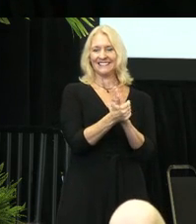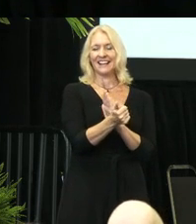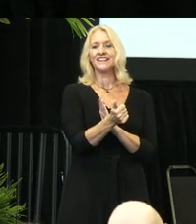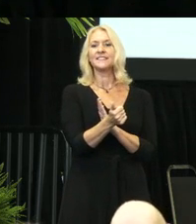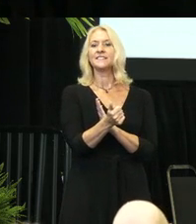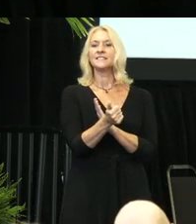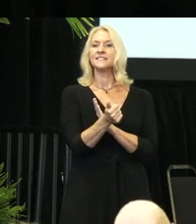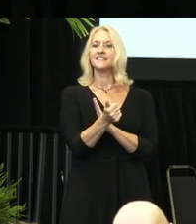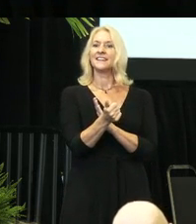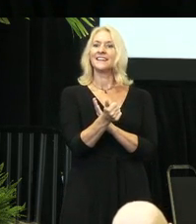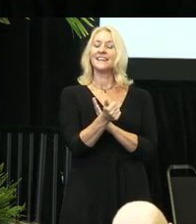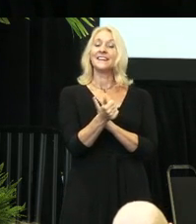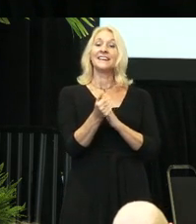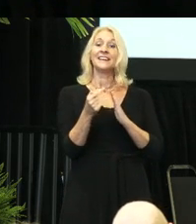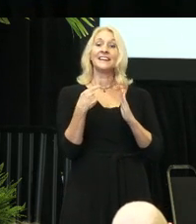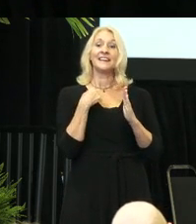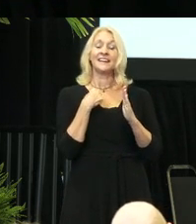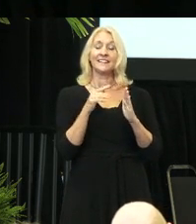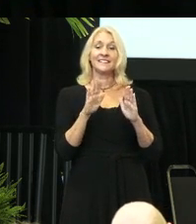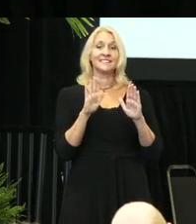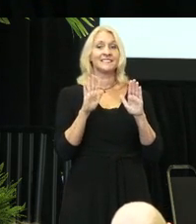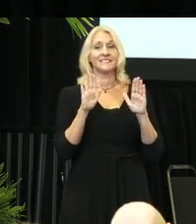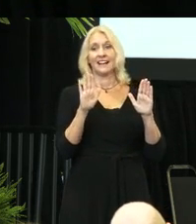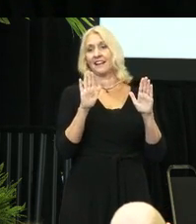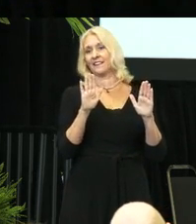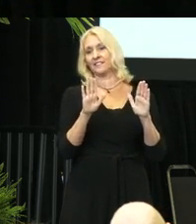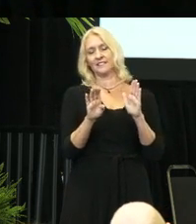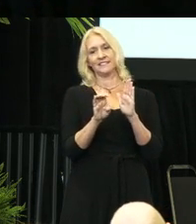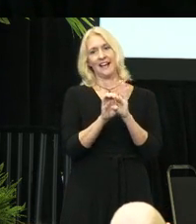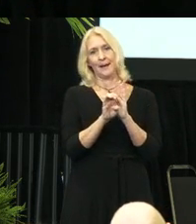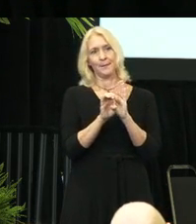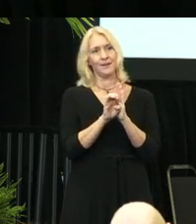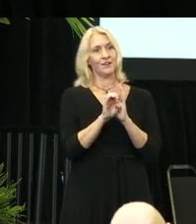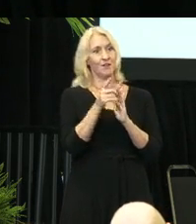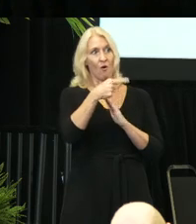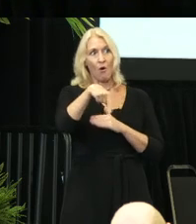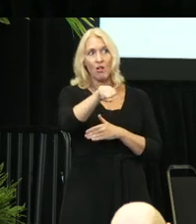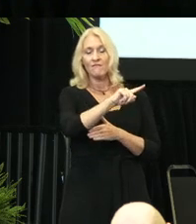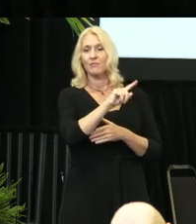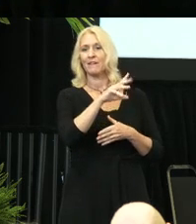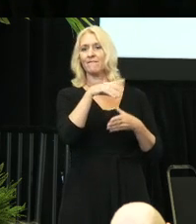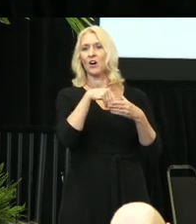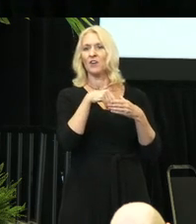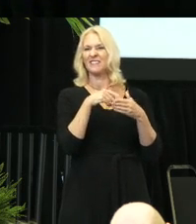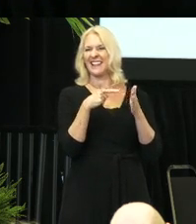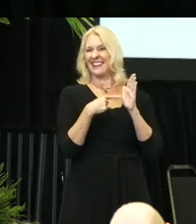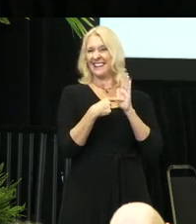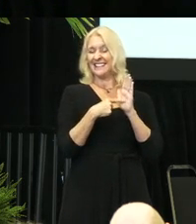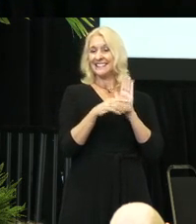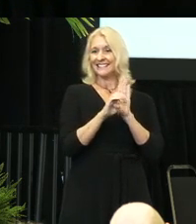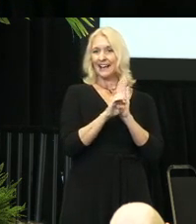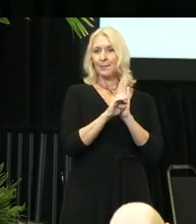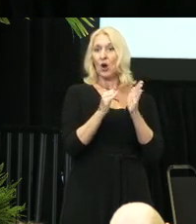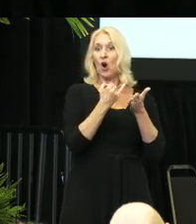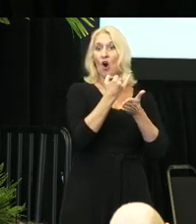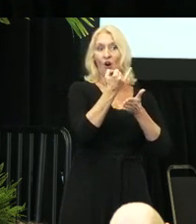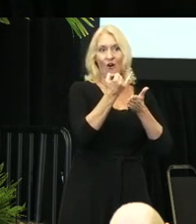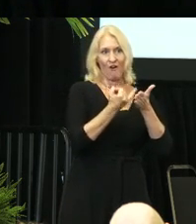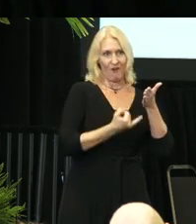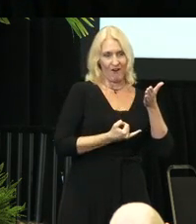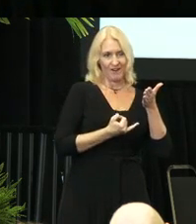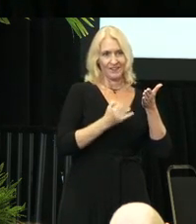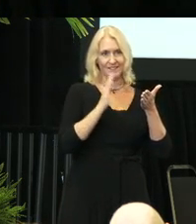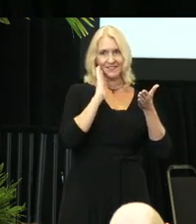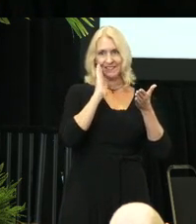this excellent example of the collective contributions we all make, art becomes the vehicle by which we engage deeper